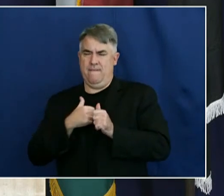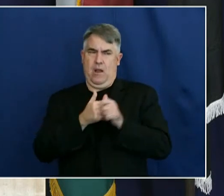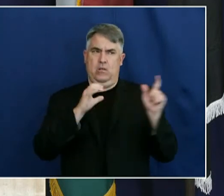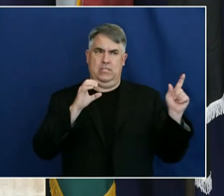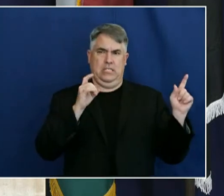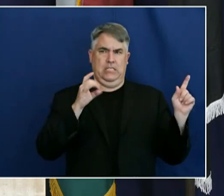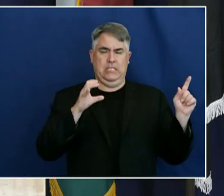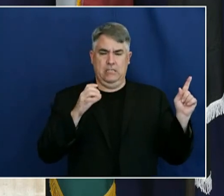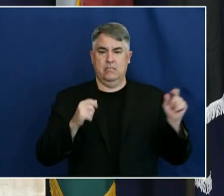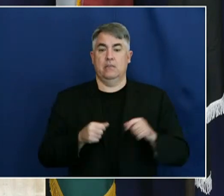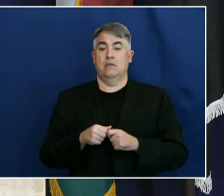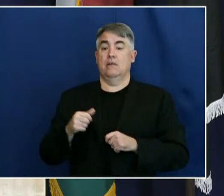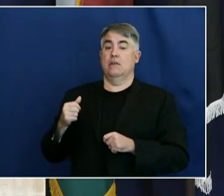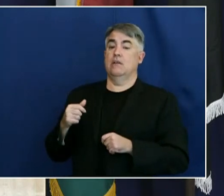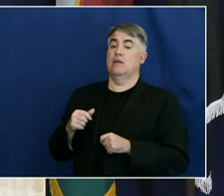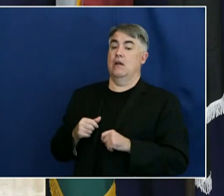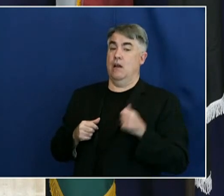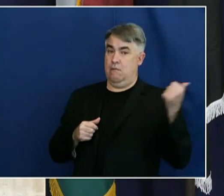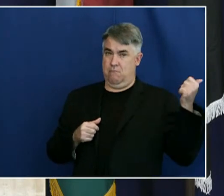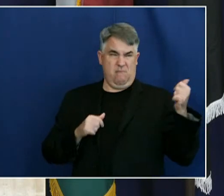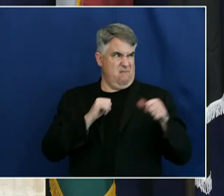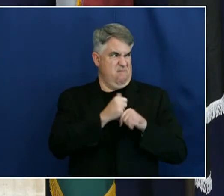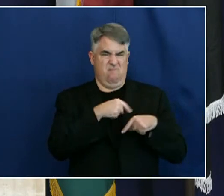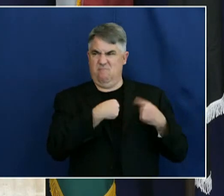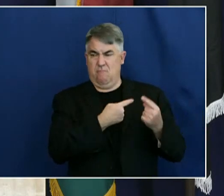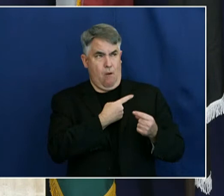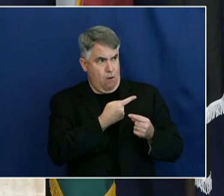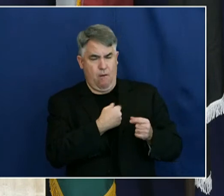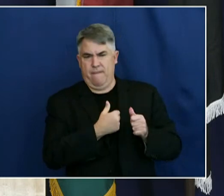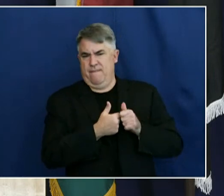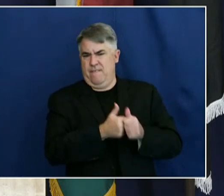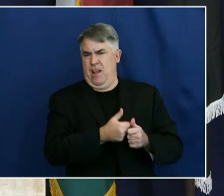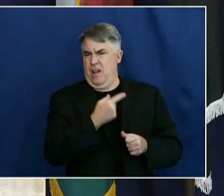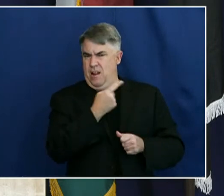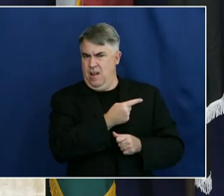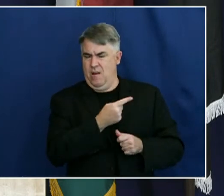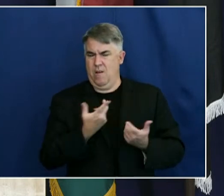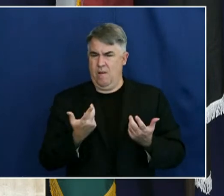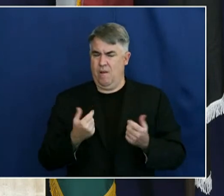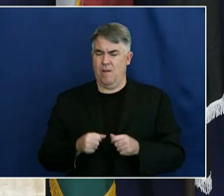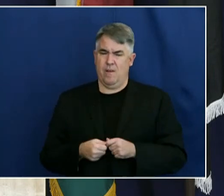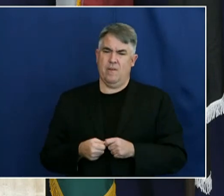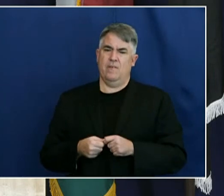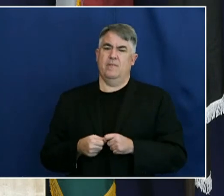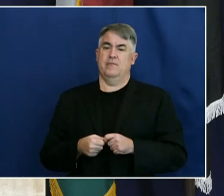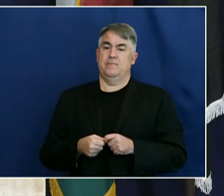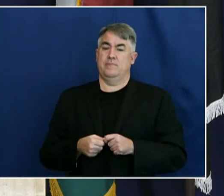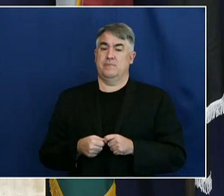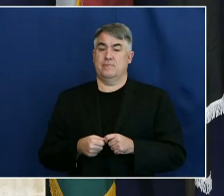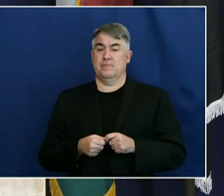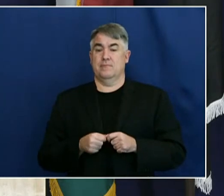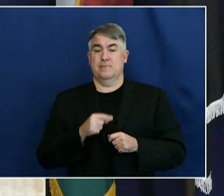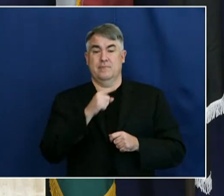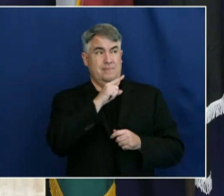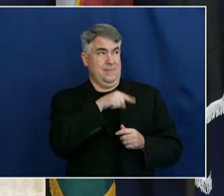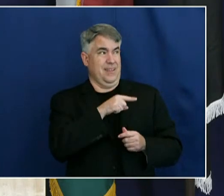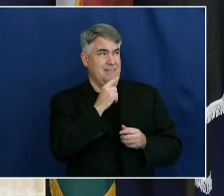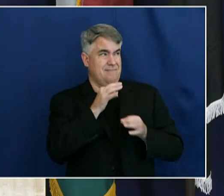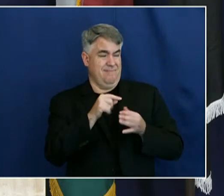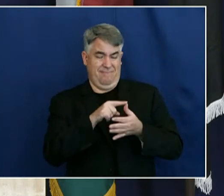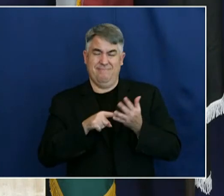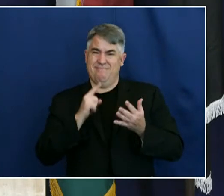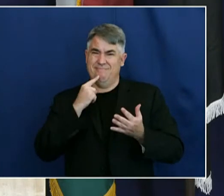in the category that CDC states these underlying conditions might